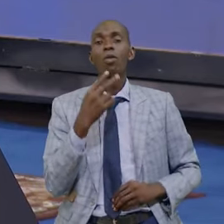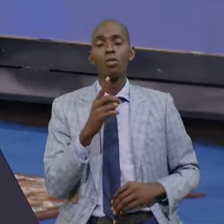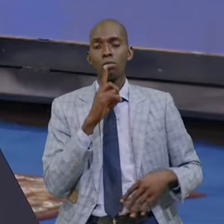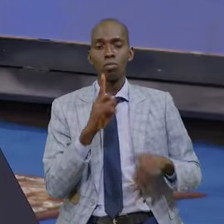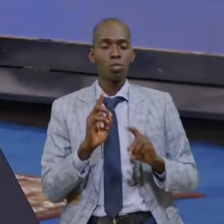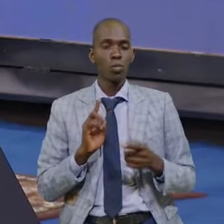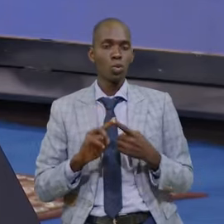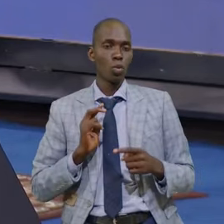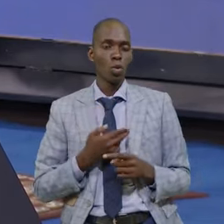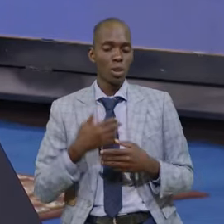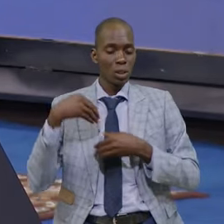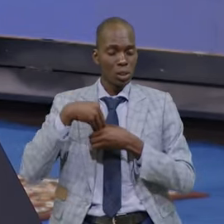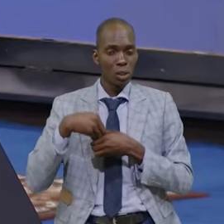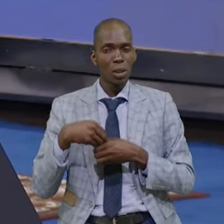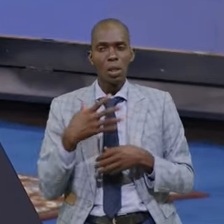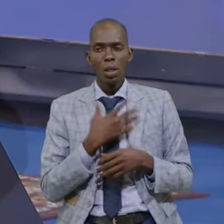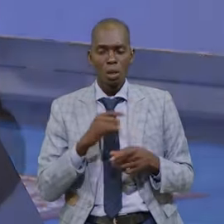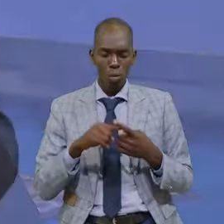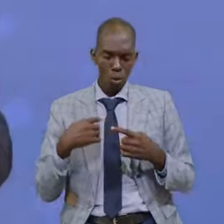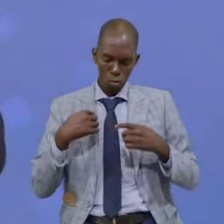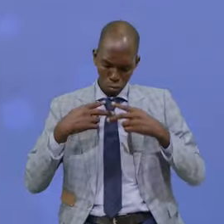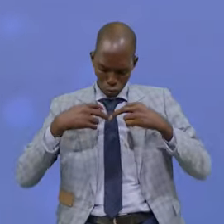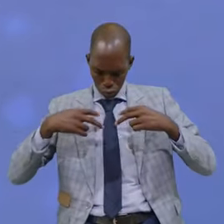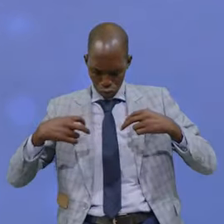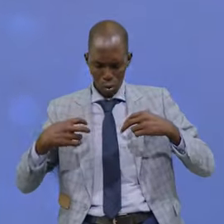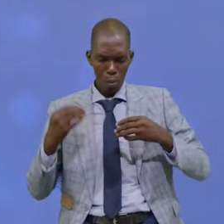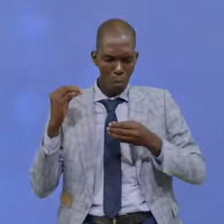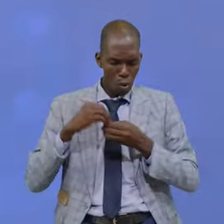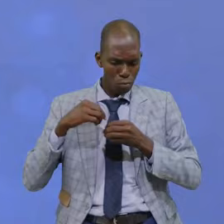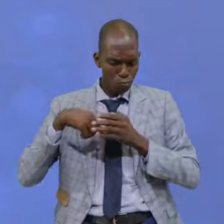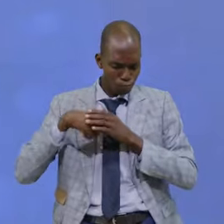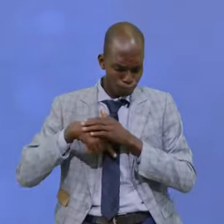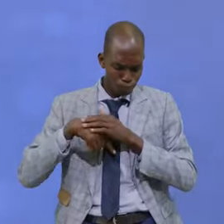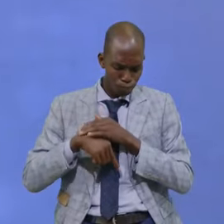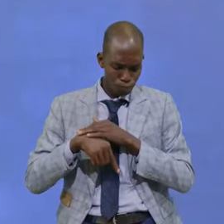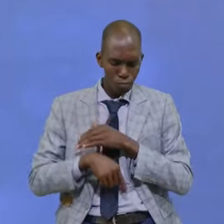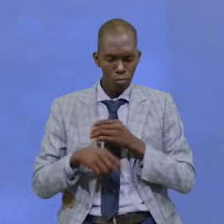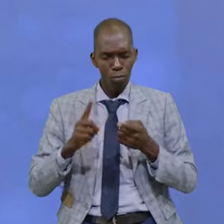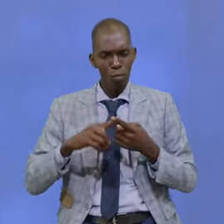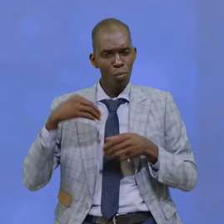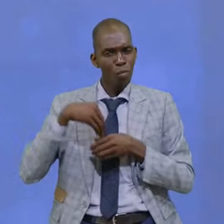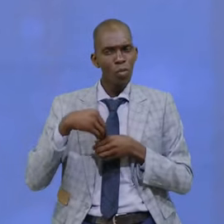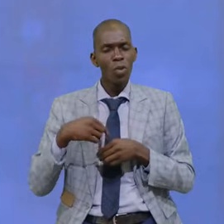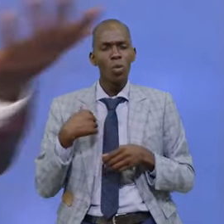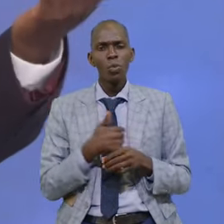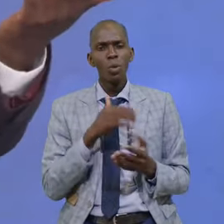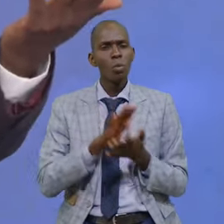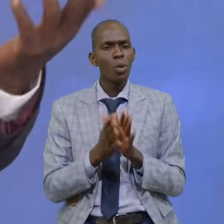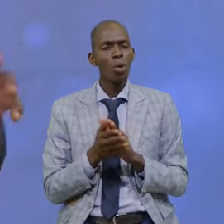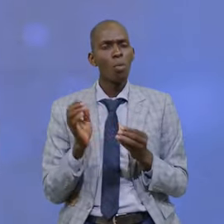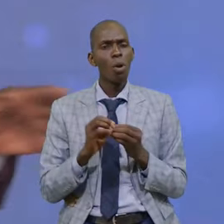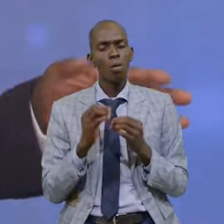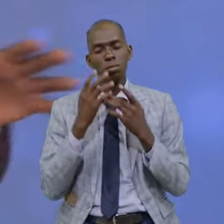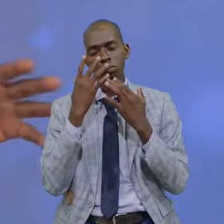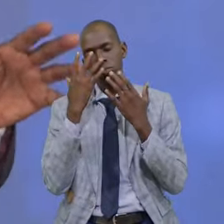to us. And as you look inside, more inside, more inside, you become more sorrowful. And you